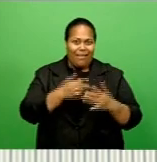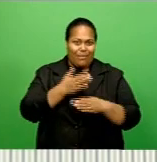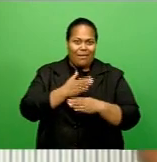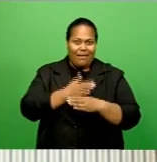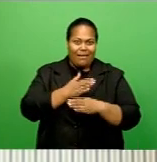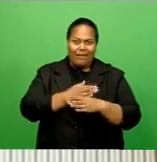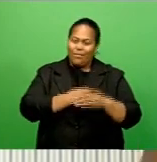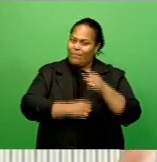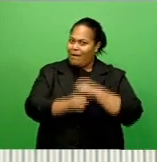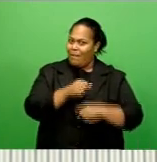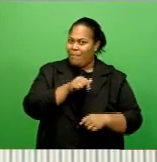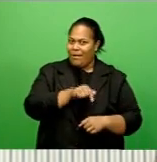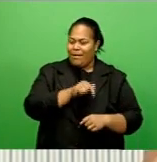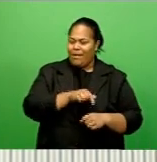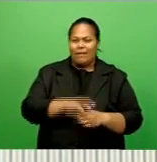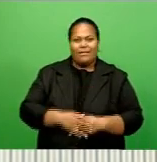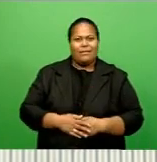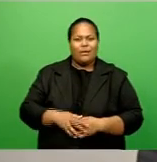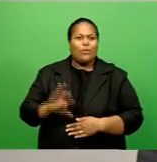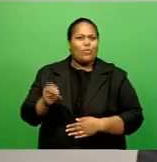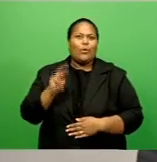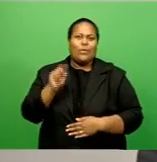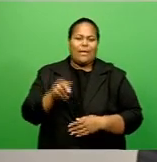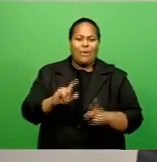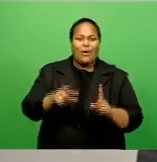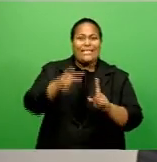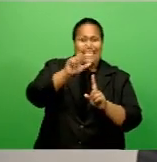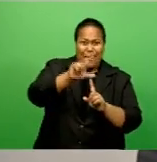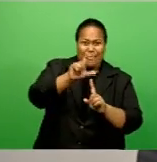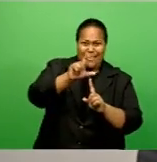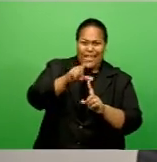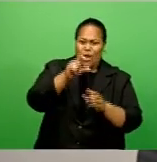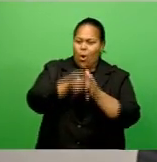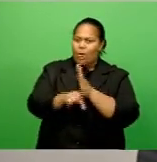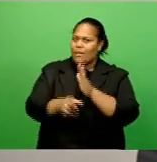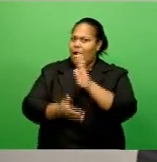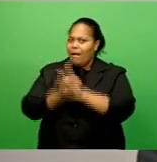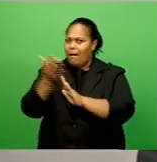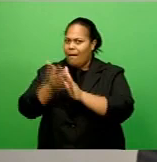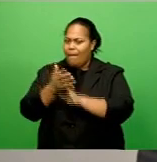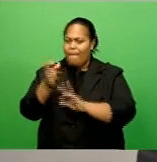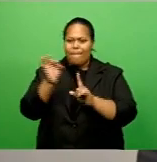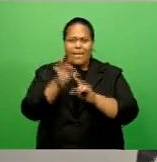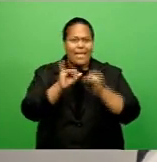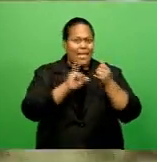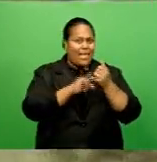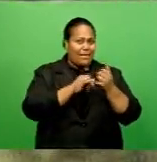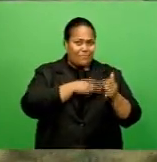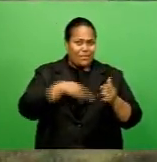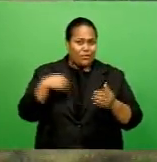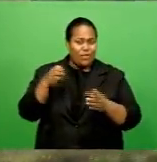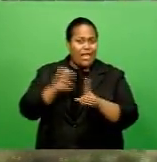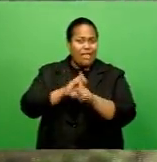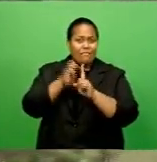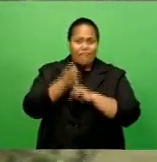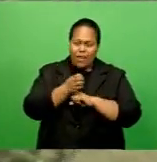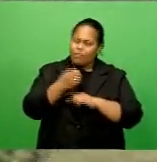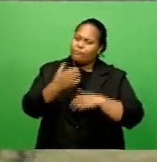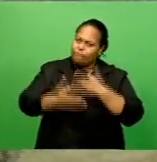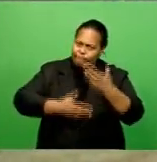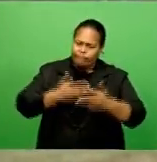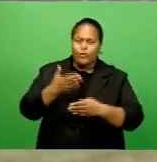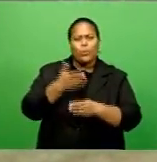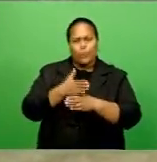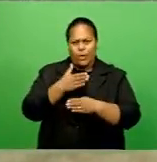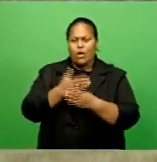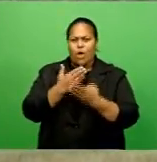to renewable energy, your upfront capital cost is high. Permanent Secretary for Environment Joshua Wycliffe says they are working on renewable